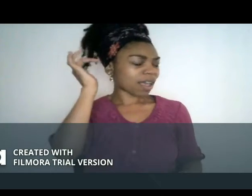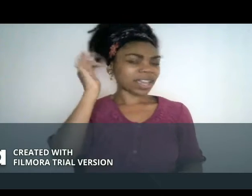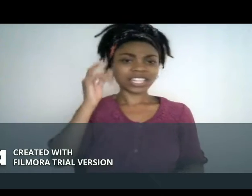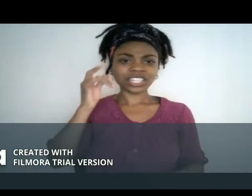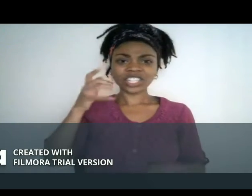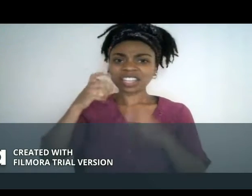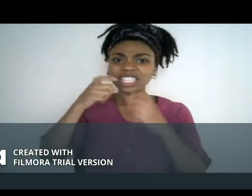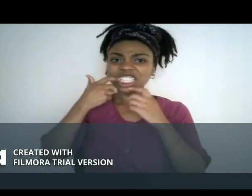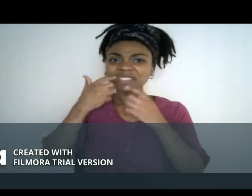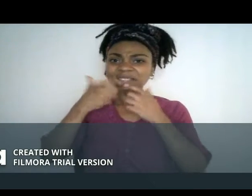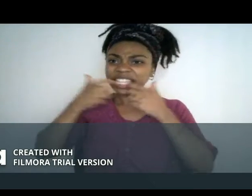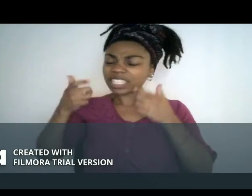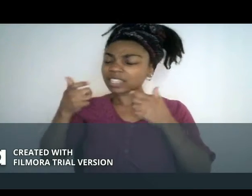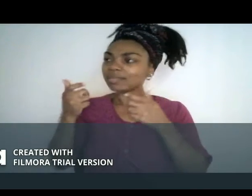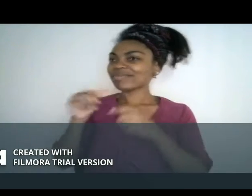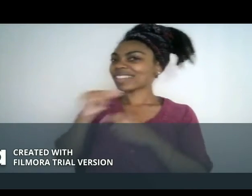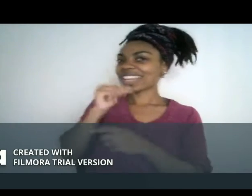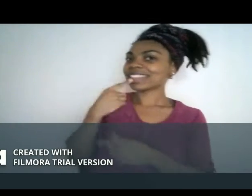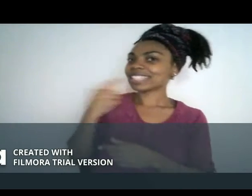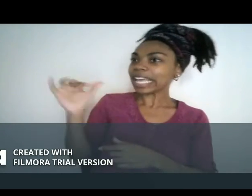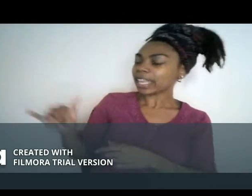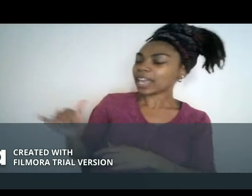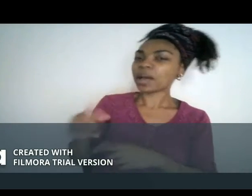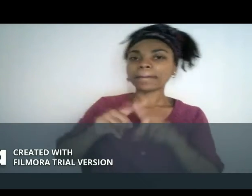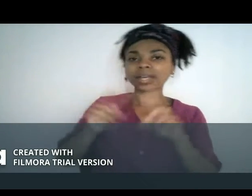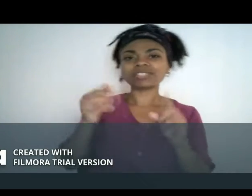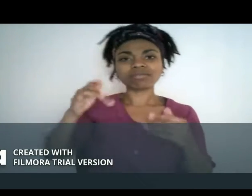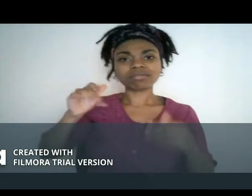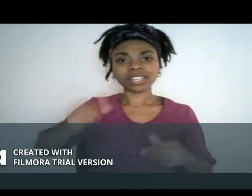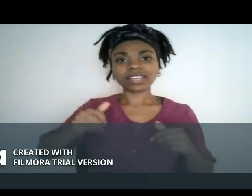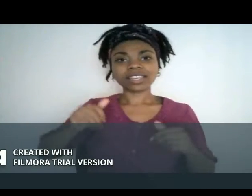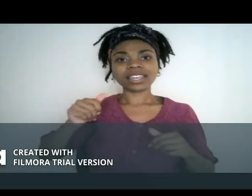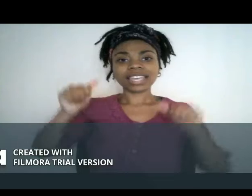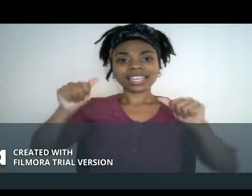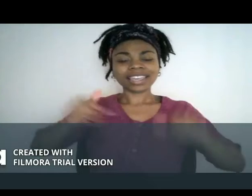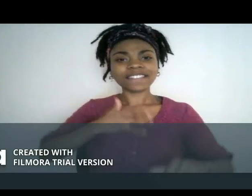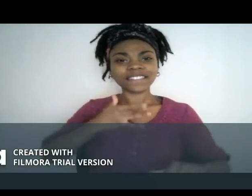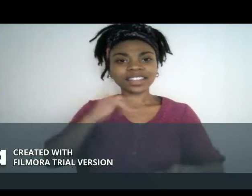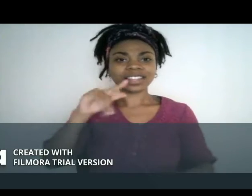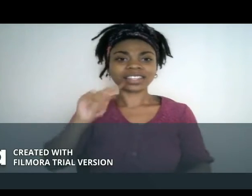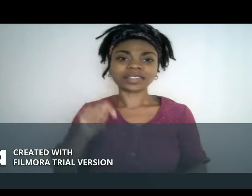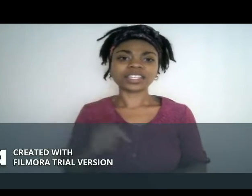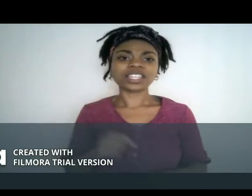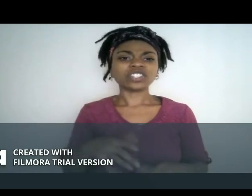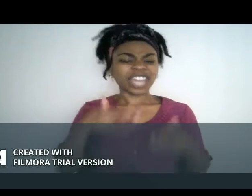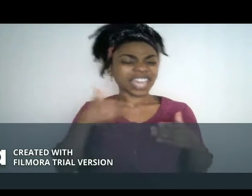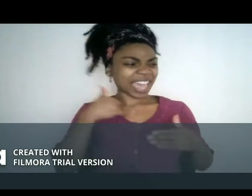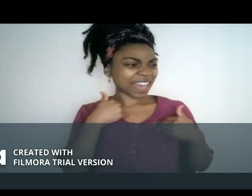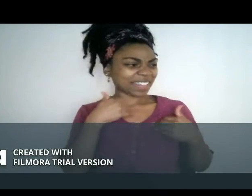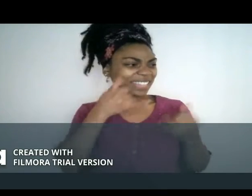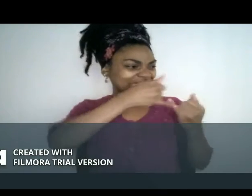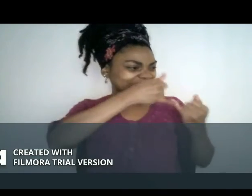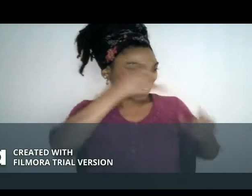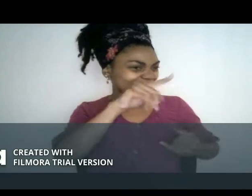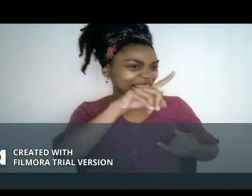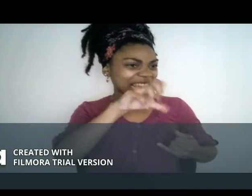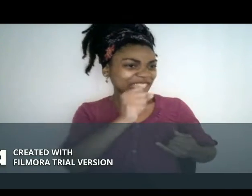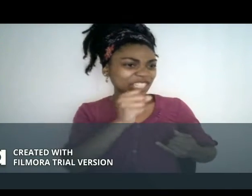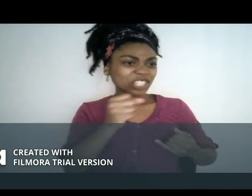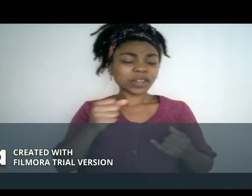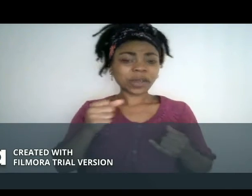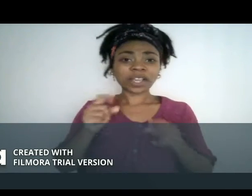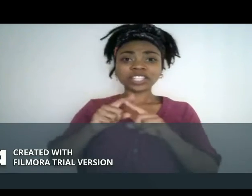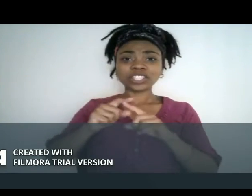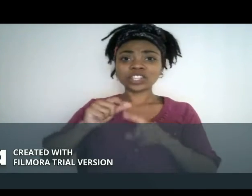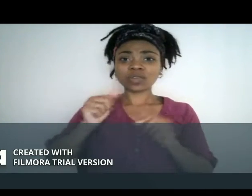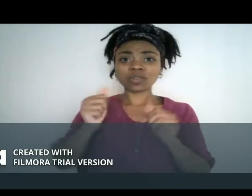She dark-skinned? They don't say that, of course, but you can feel it. She got skinny legs and she walking with her head high? And she feeling good